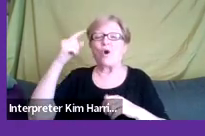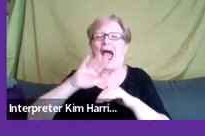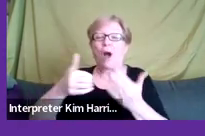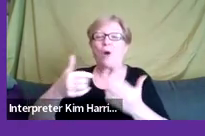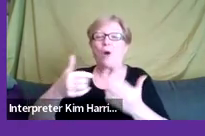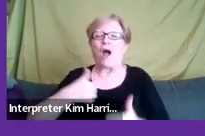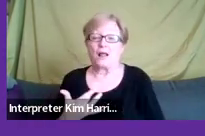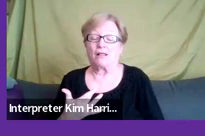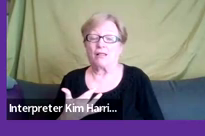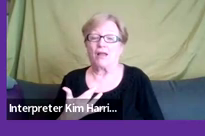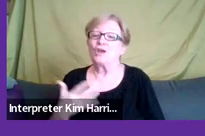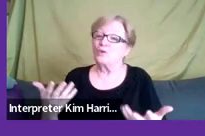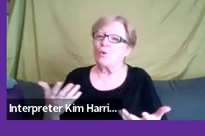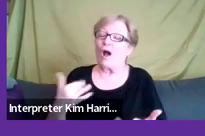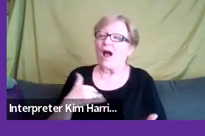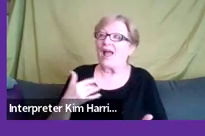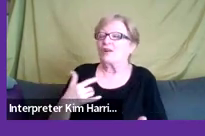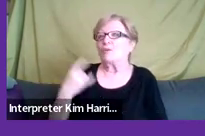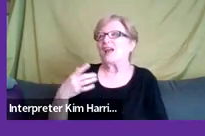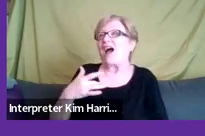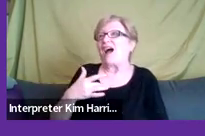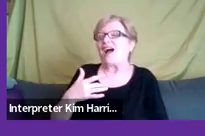always documentation, and